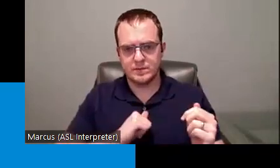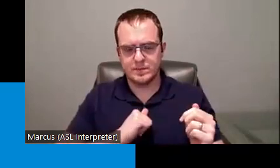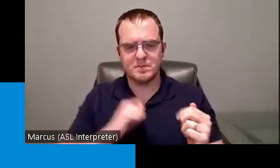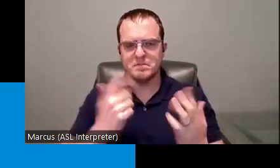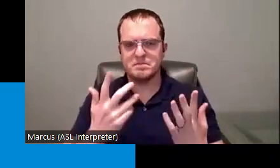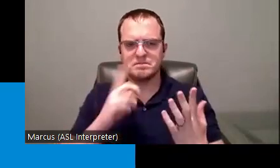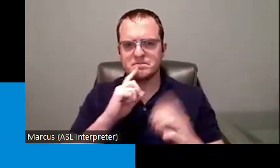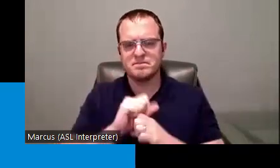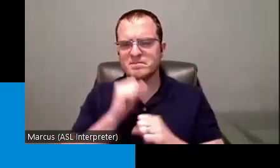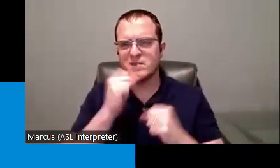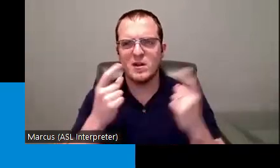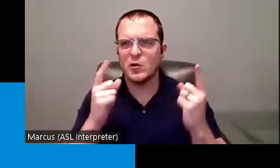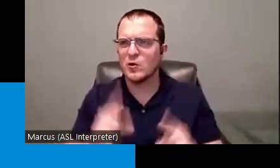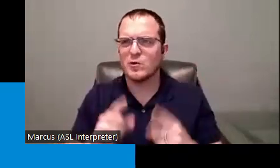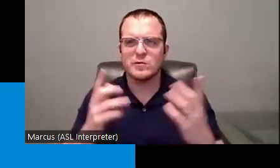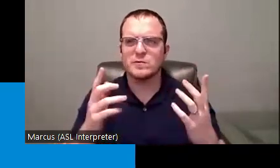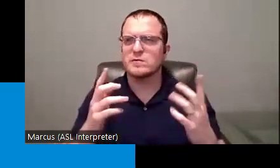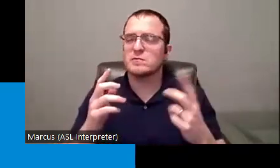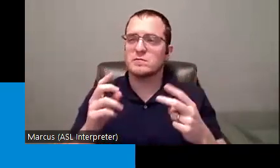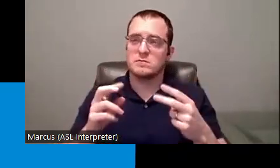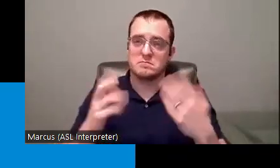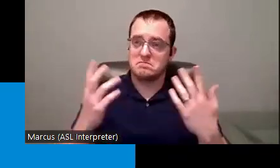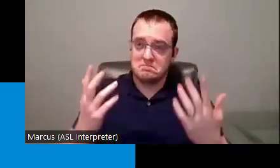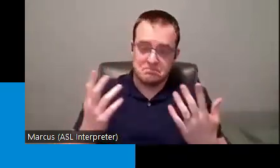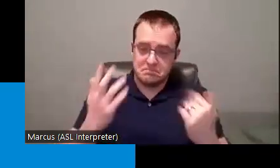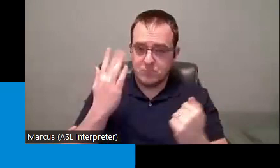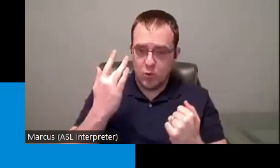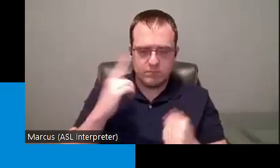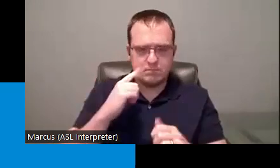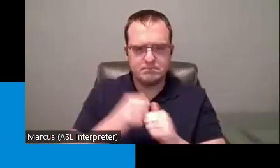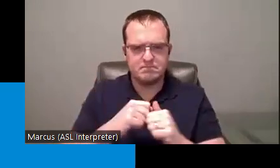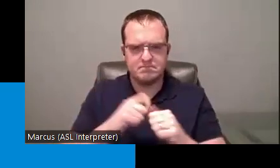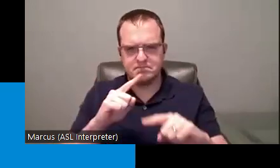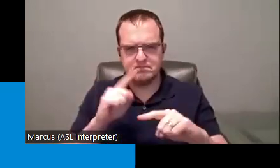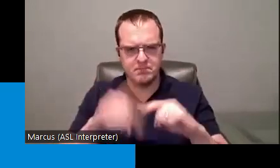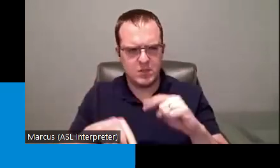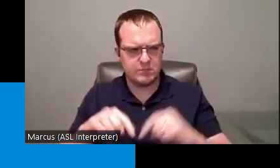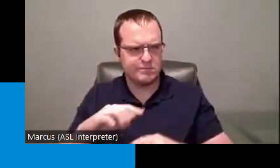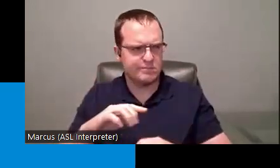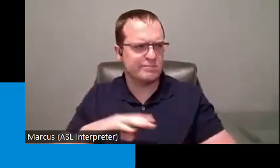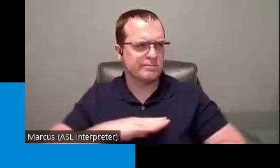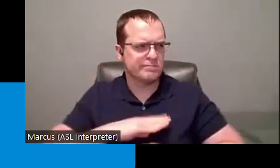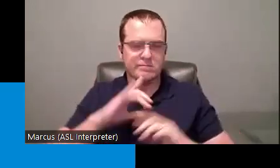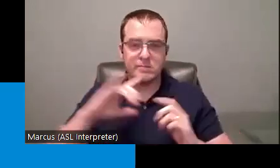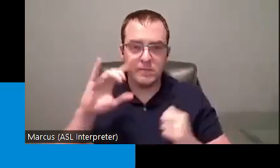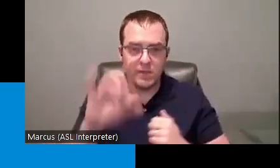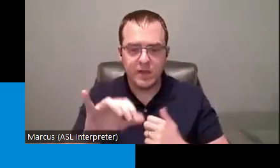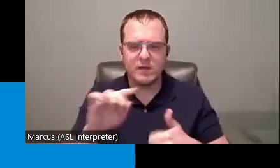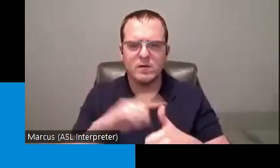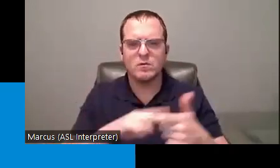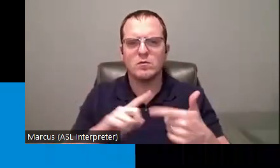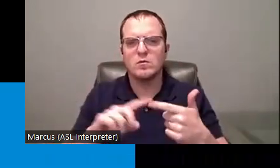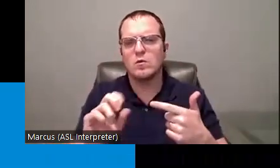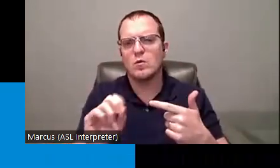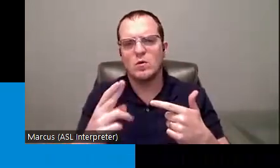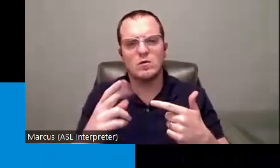not occurred, either because there's not the capacity to do so, or